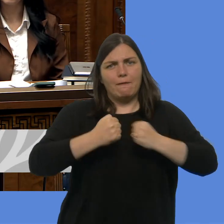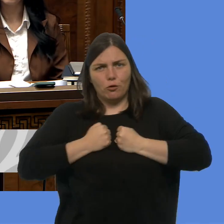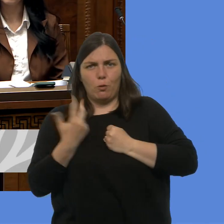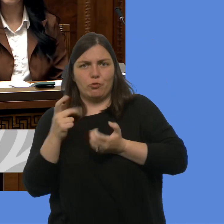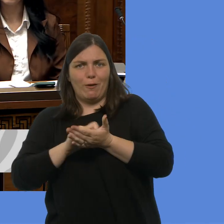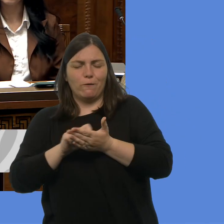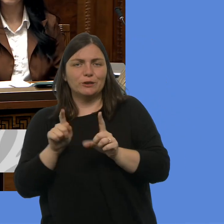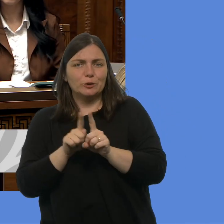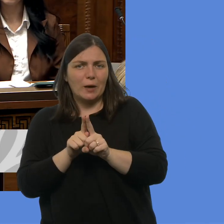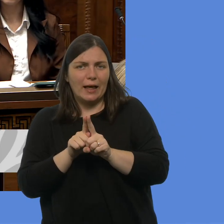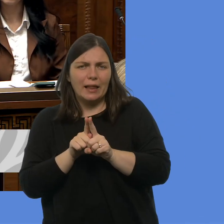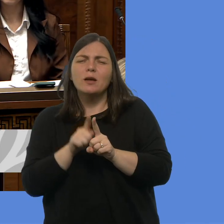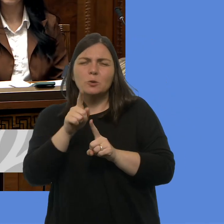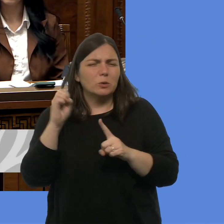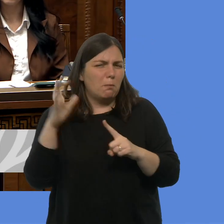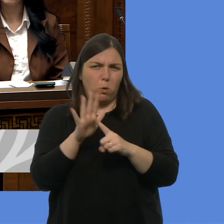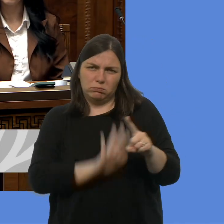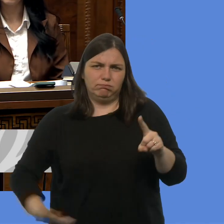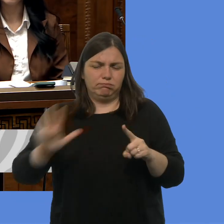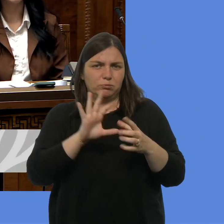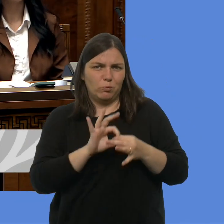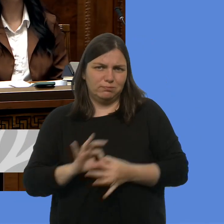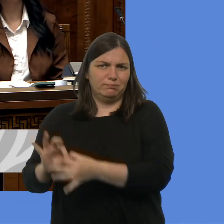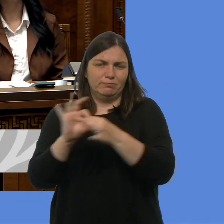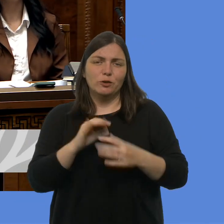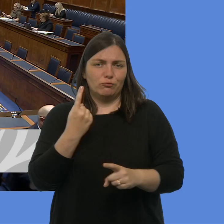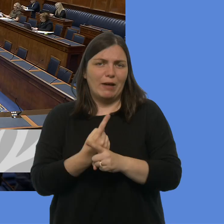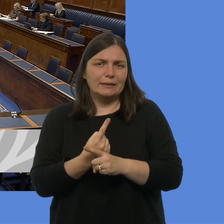as the product and the outworking of the investment strategy itself.